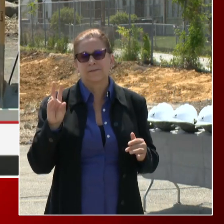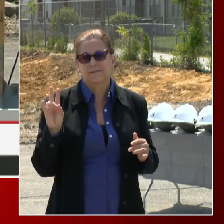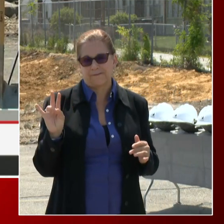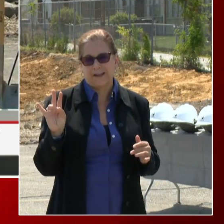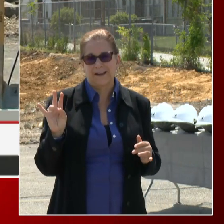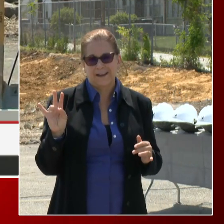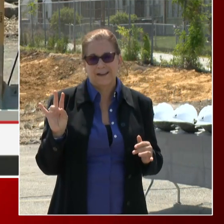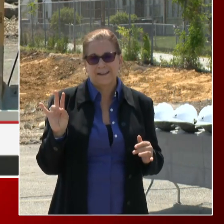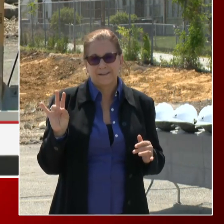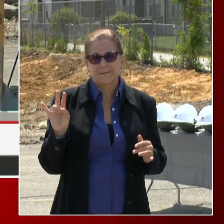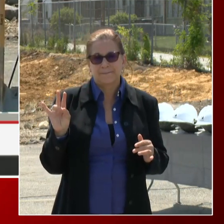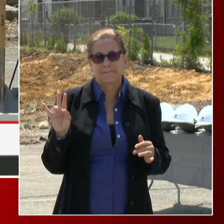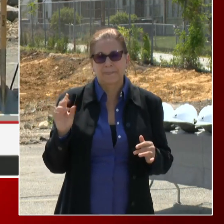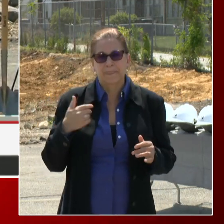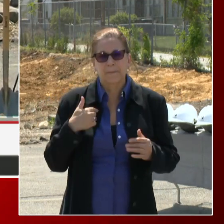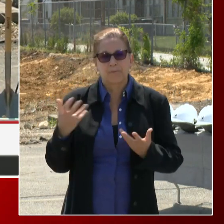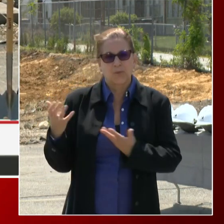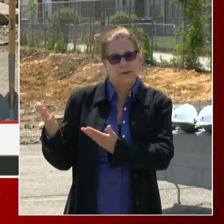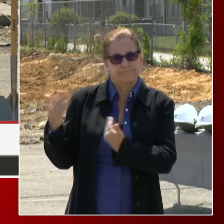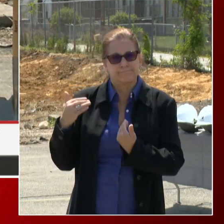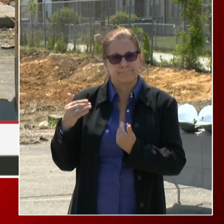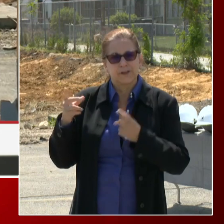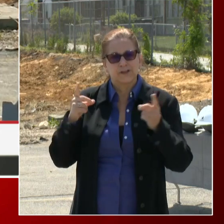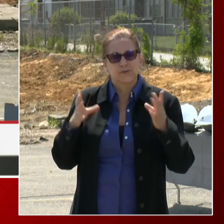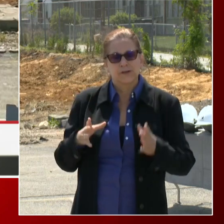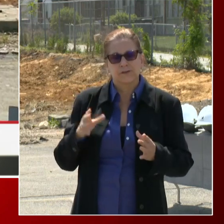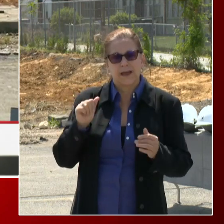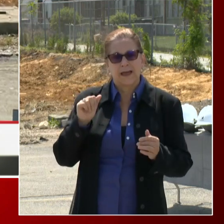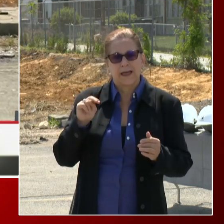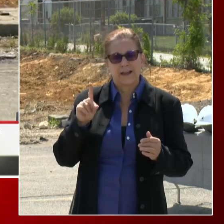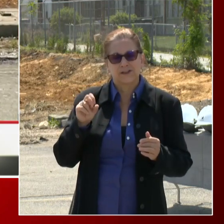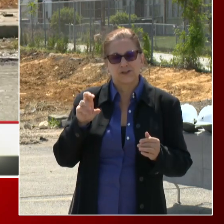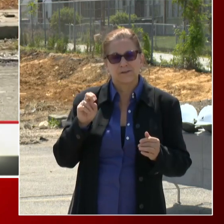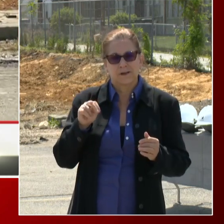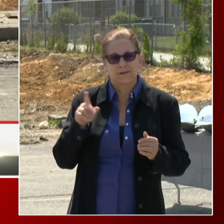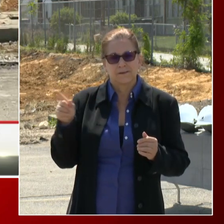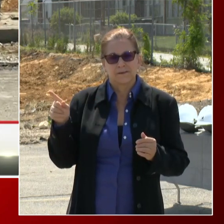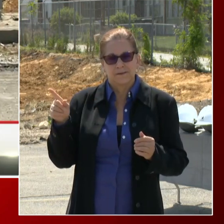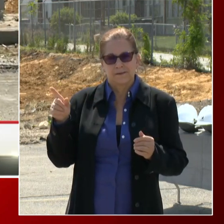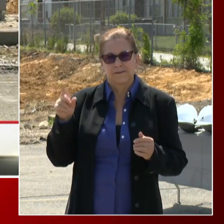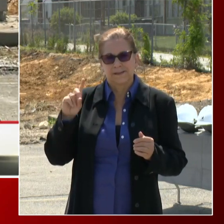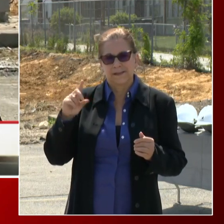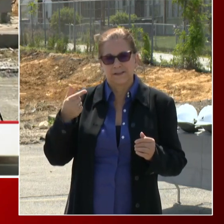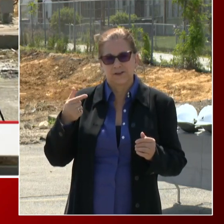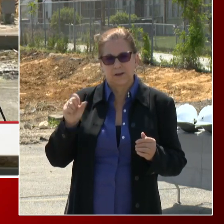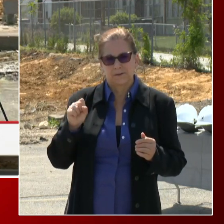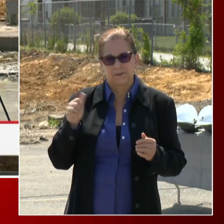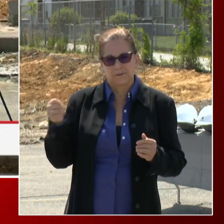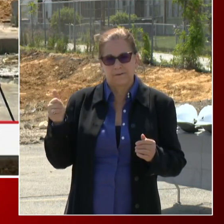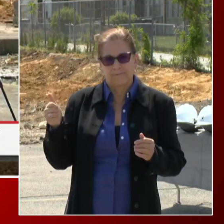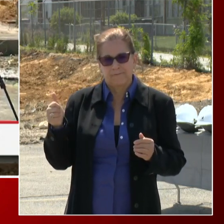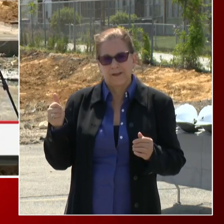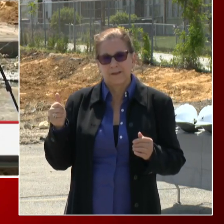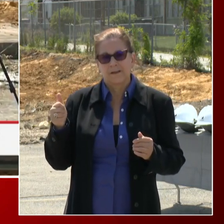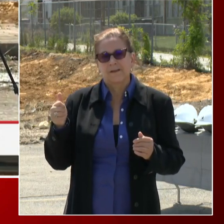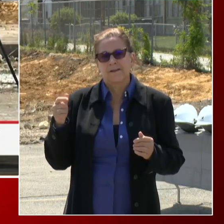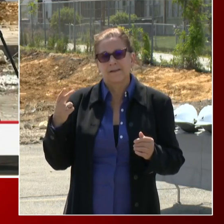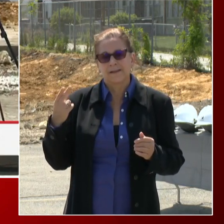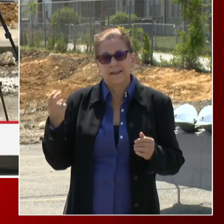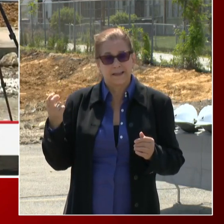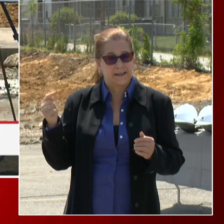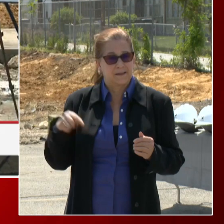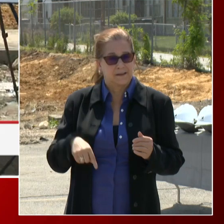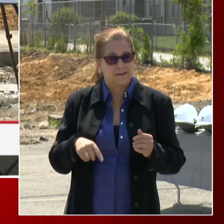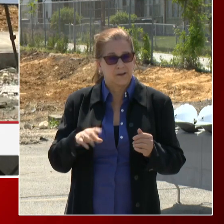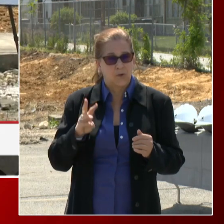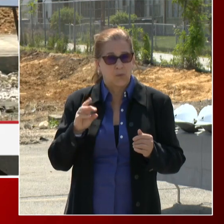up Director Anderson to talk to you about the excitement that DGS has, not just to come here to Ward 7 for their new